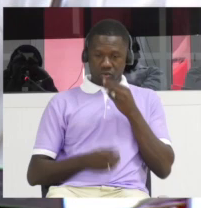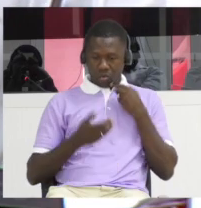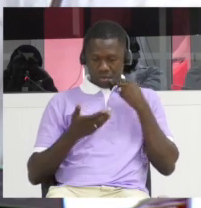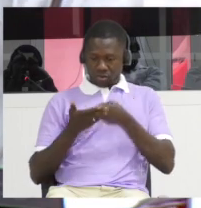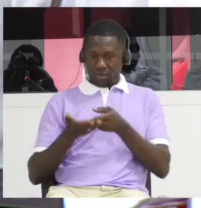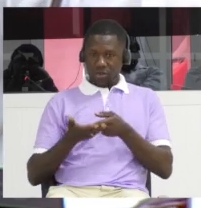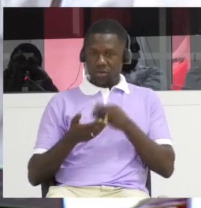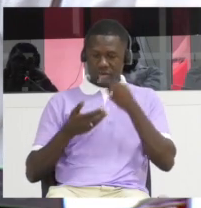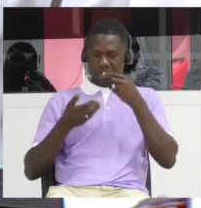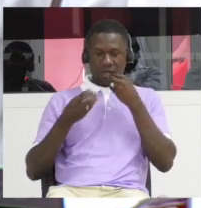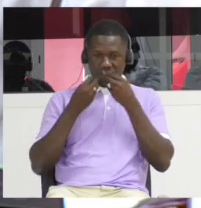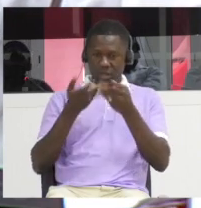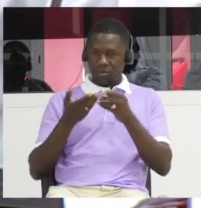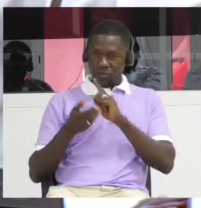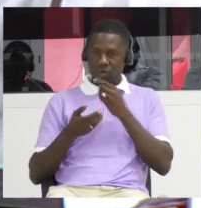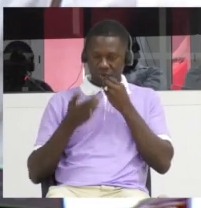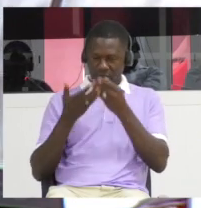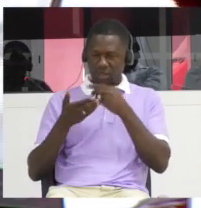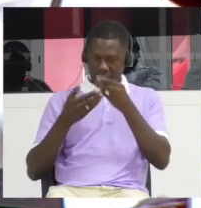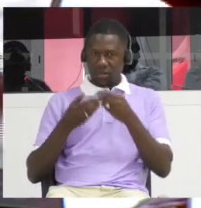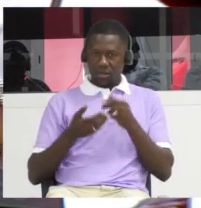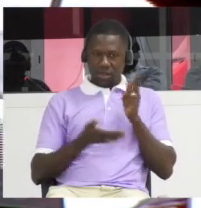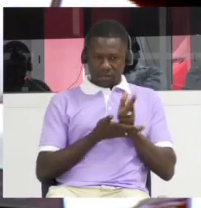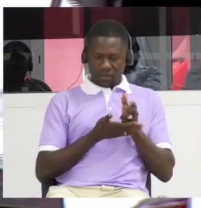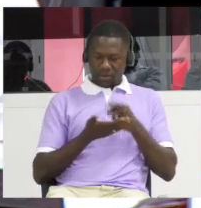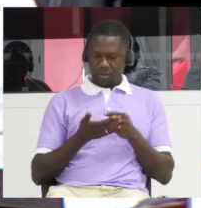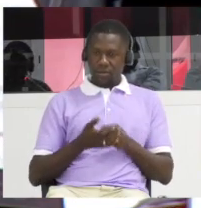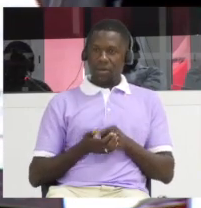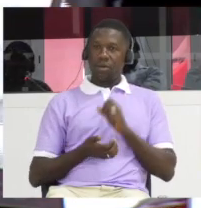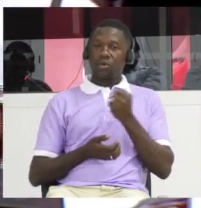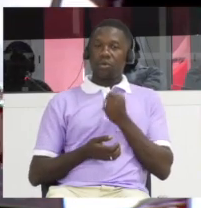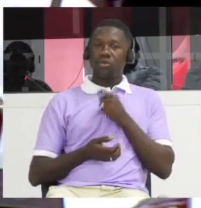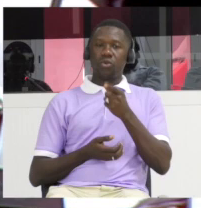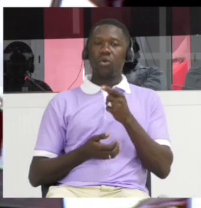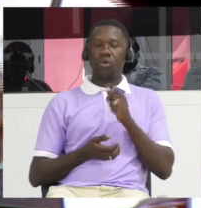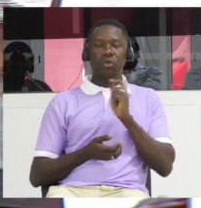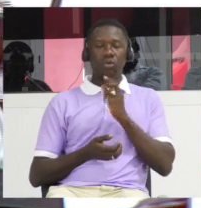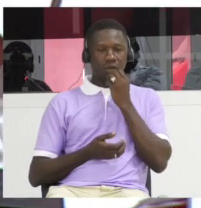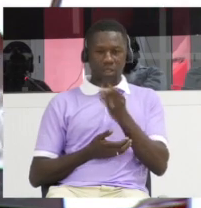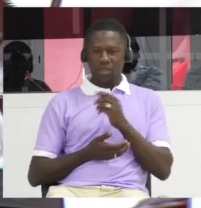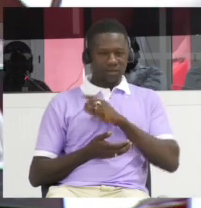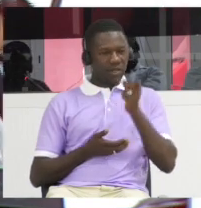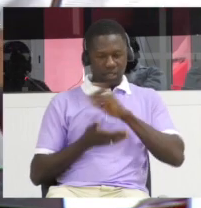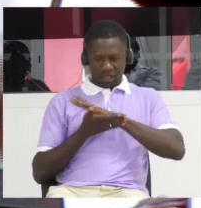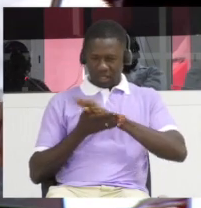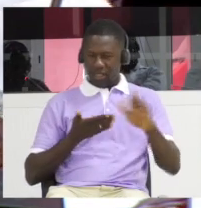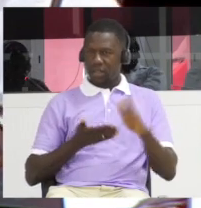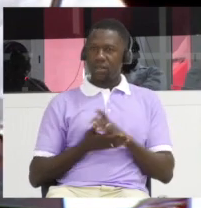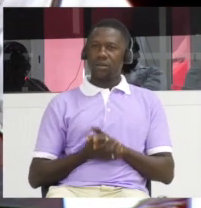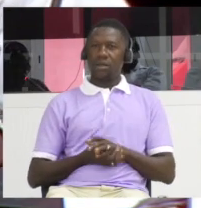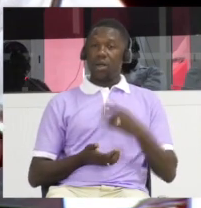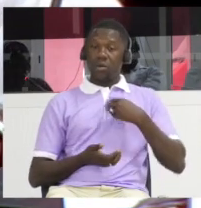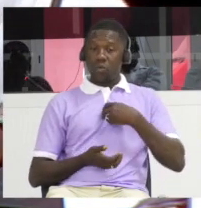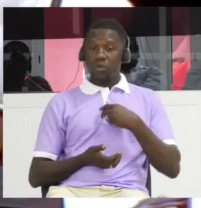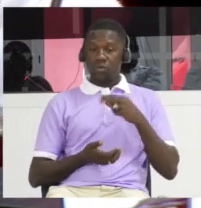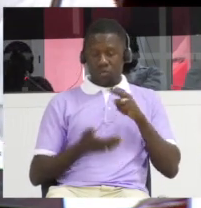statement as evidence, because your testimony is very clear. But I just want to read out